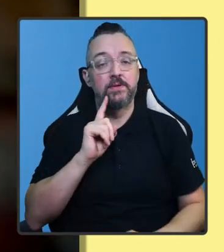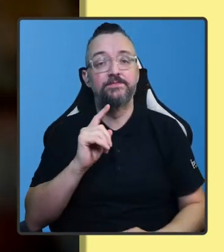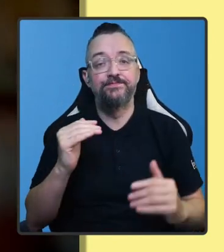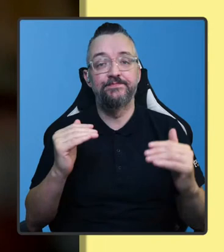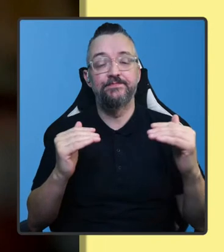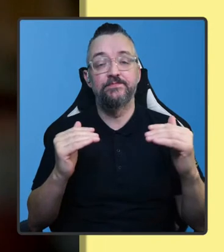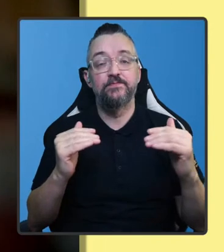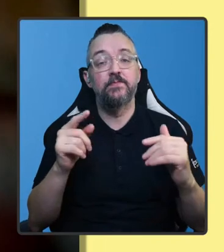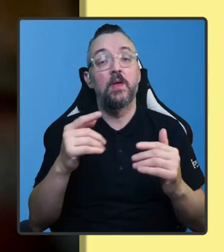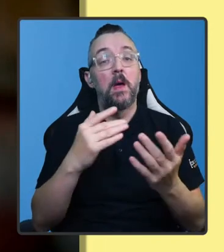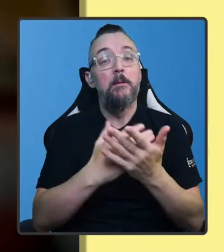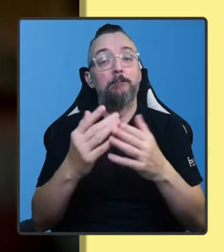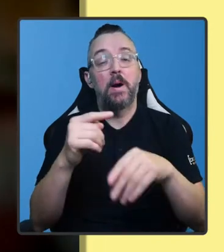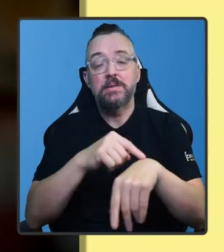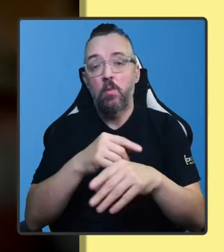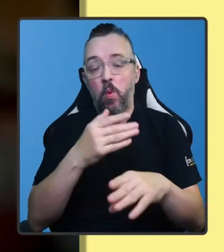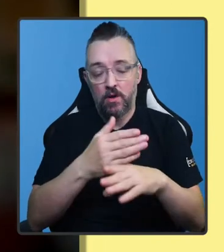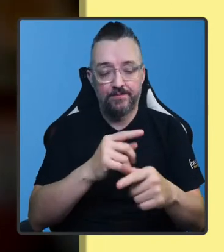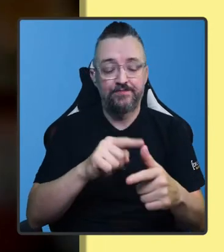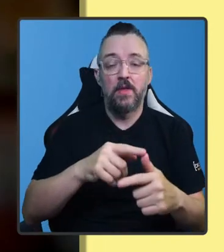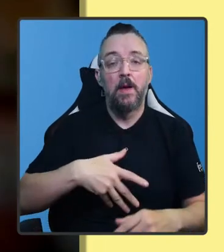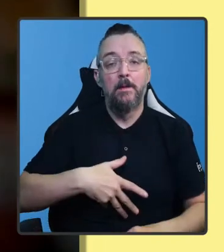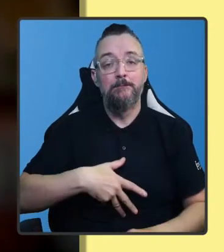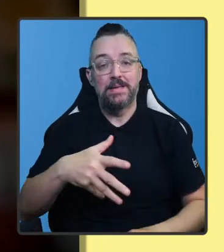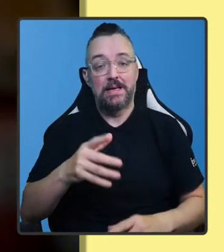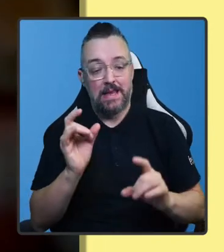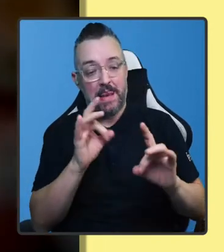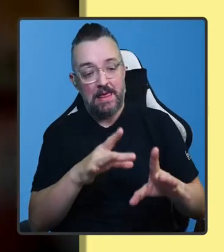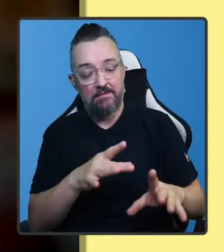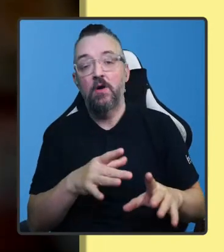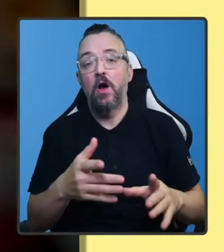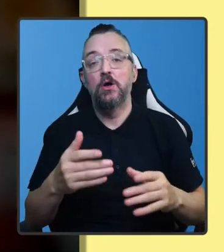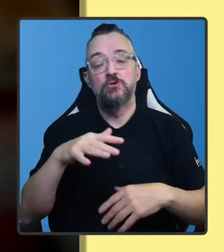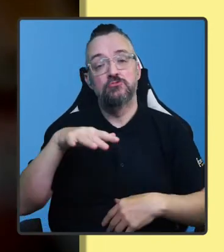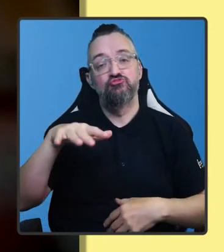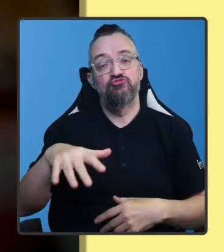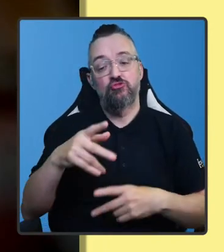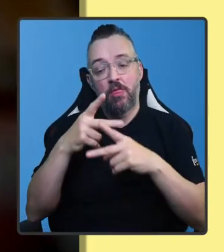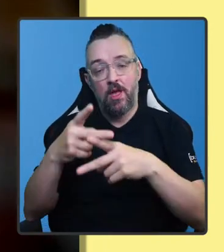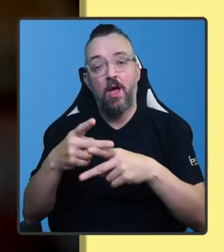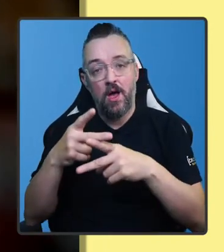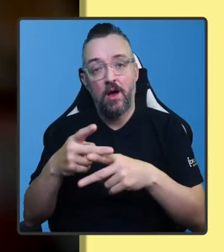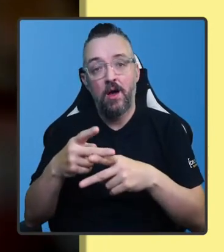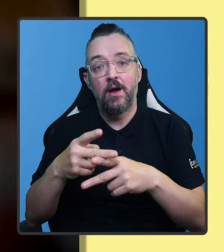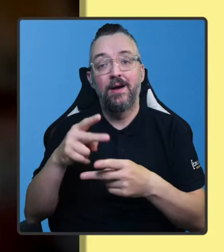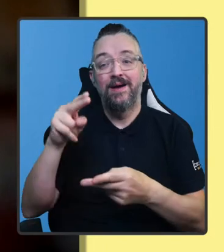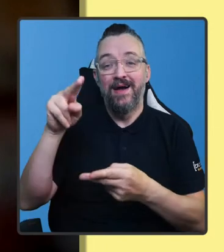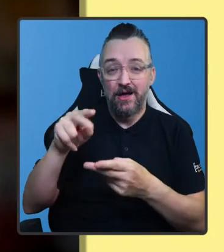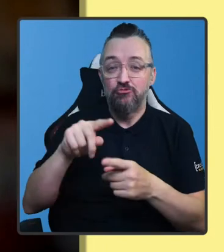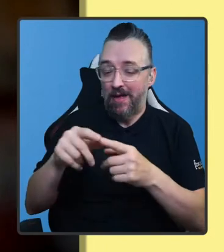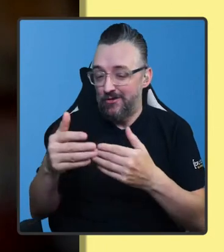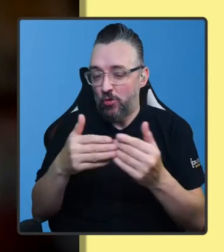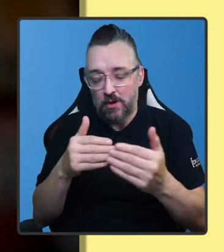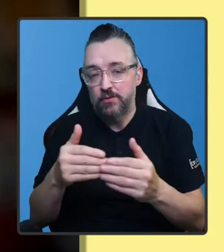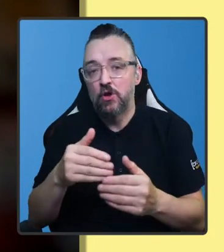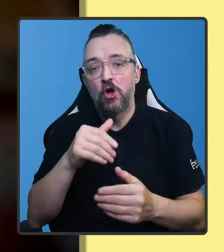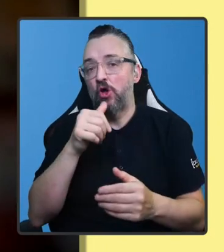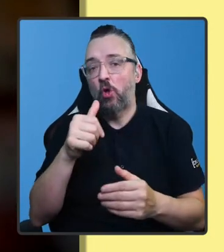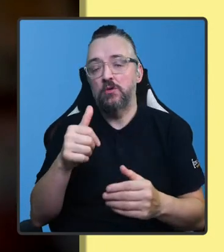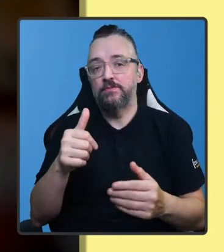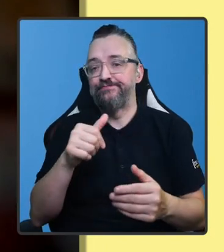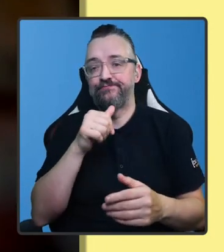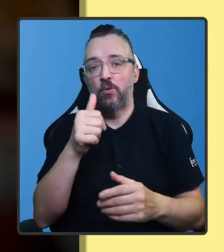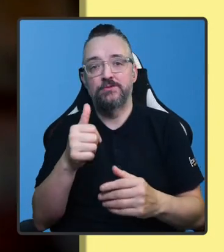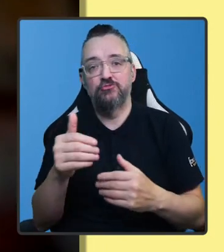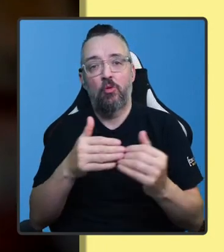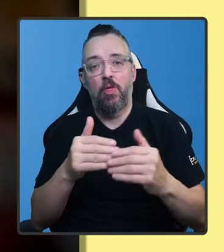Part-time work, paternity leave, and expanded childcare attempt to mitigate but don't address the root cause of why women are